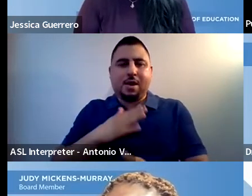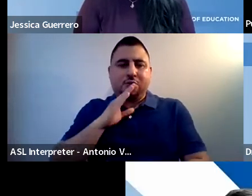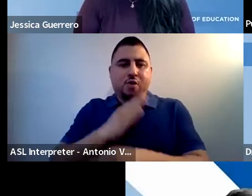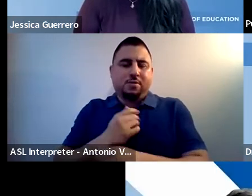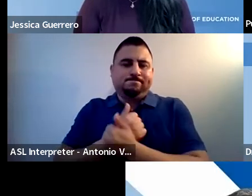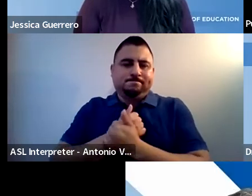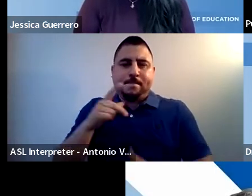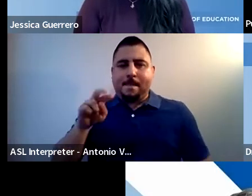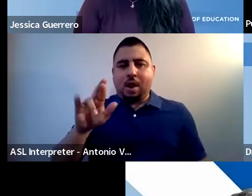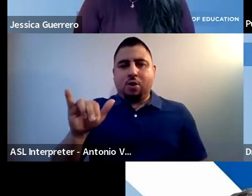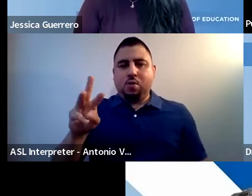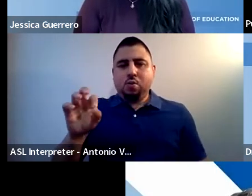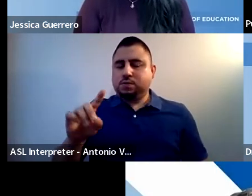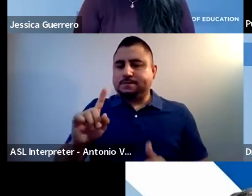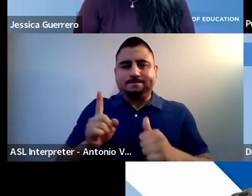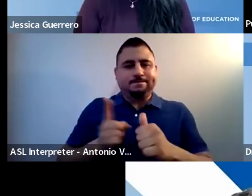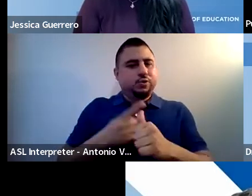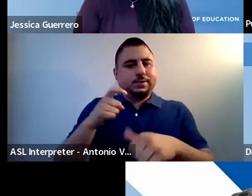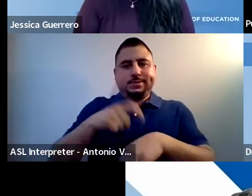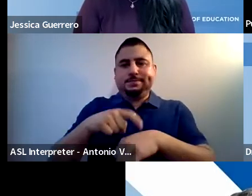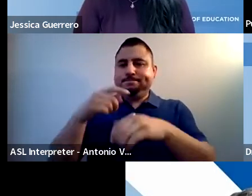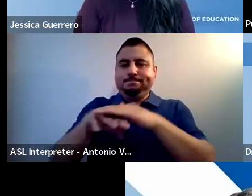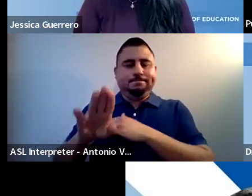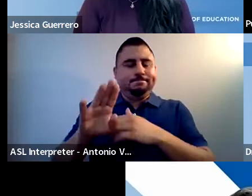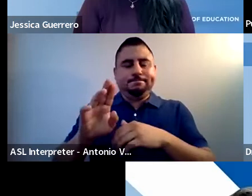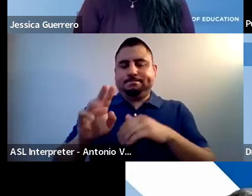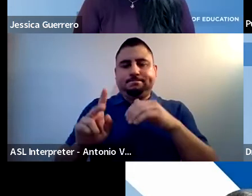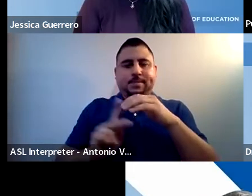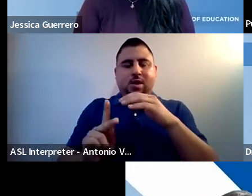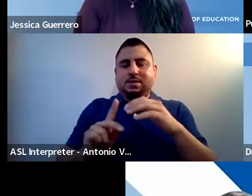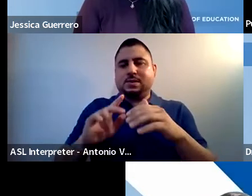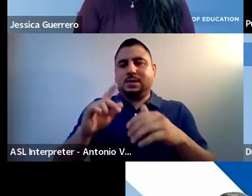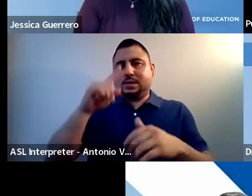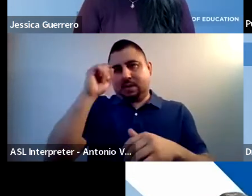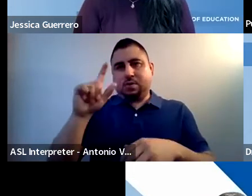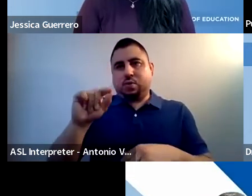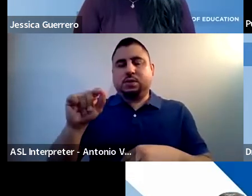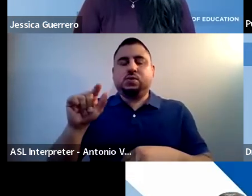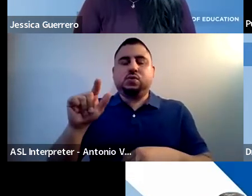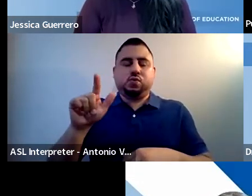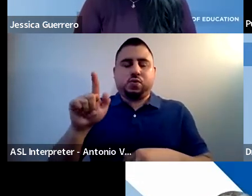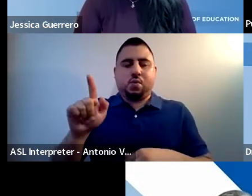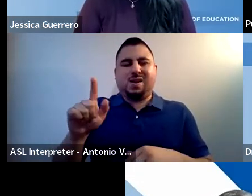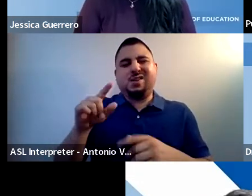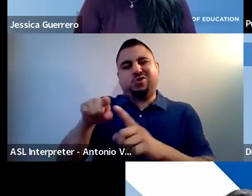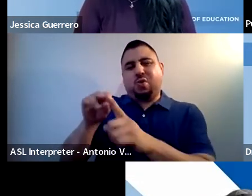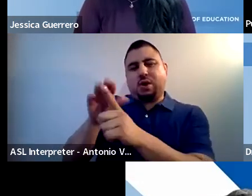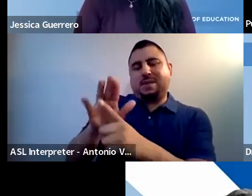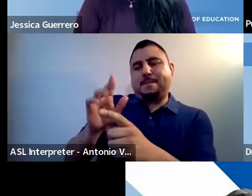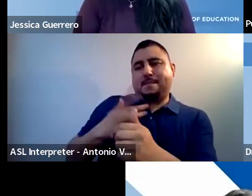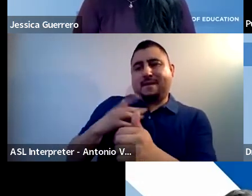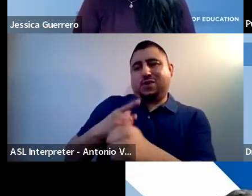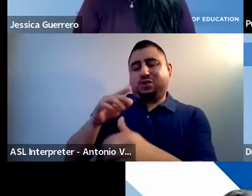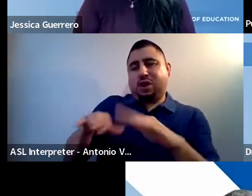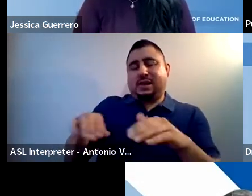with Perrywood as soon as she went to kindergarten orientation in the summer of 2021. With this being my first child entering school, it was